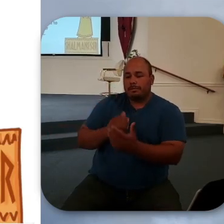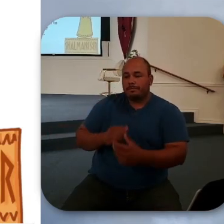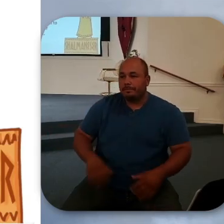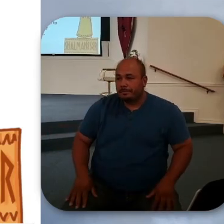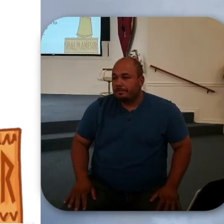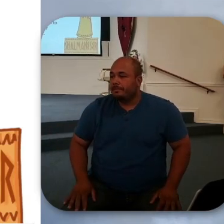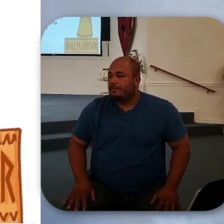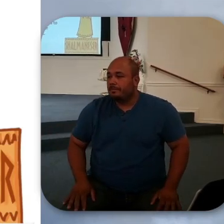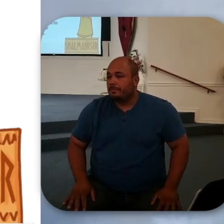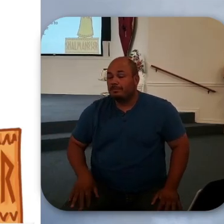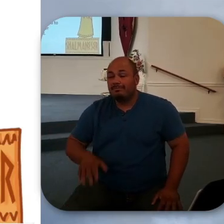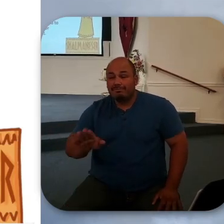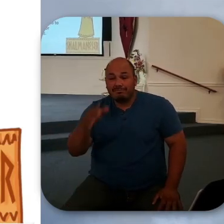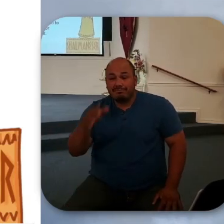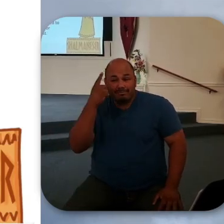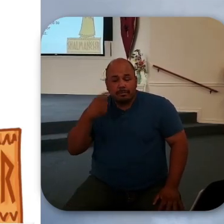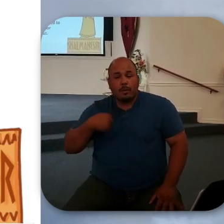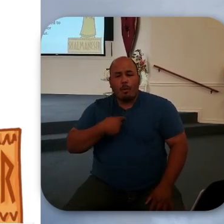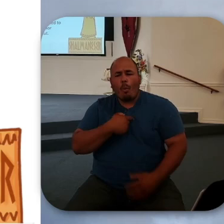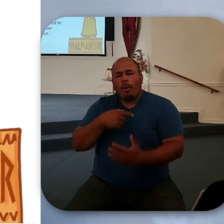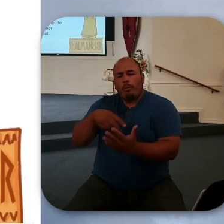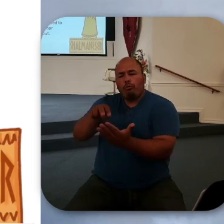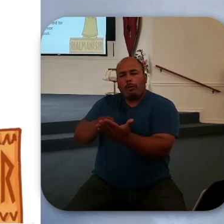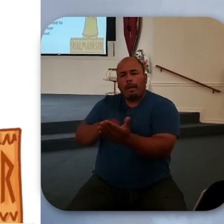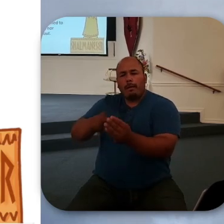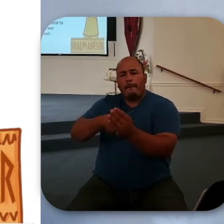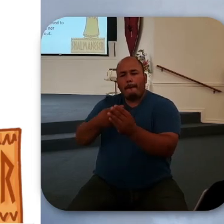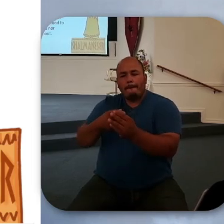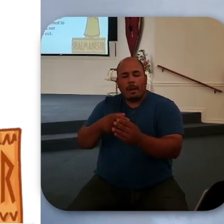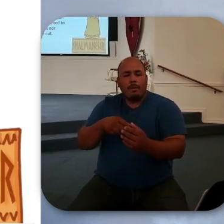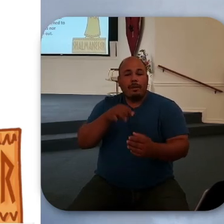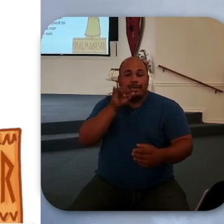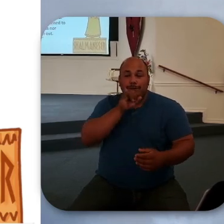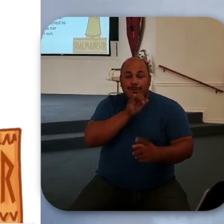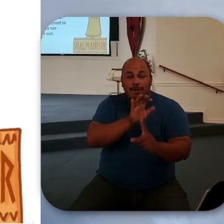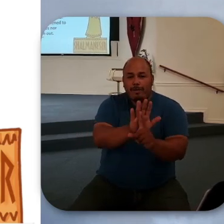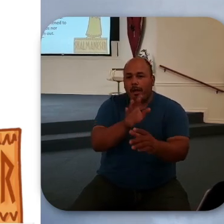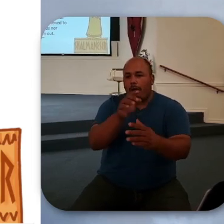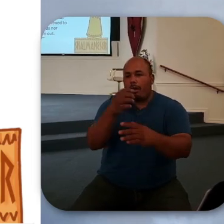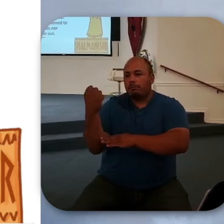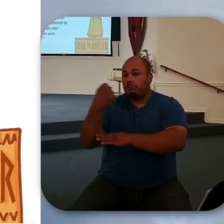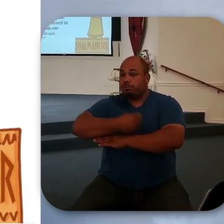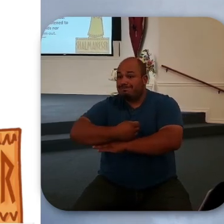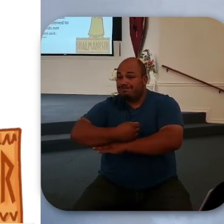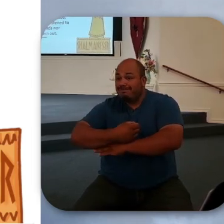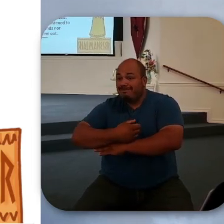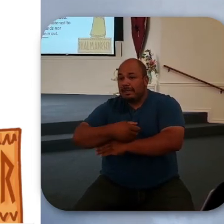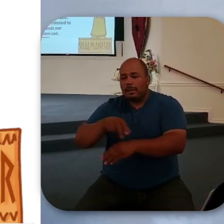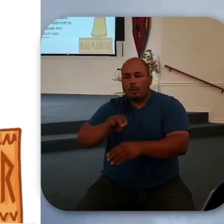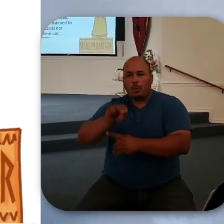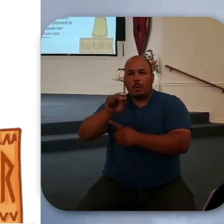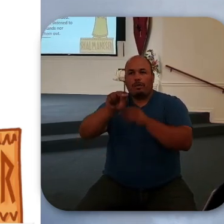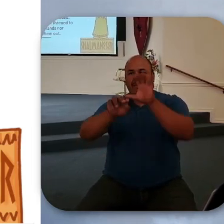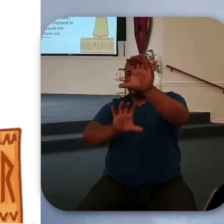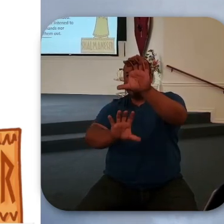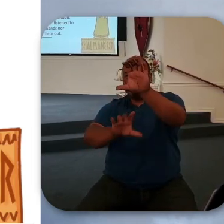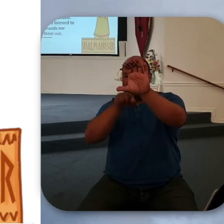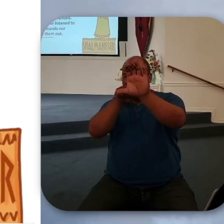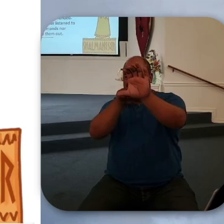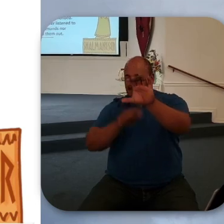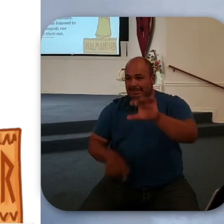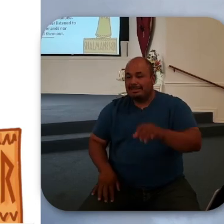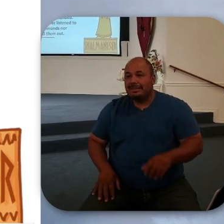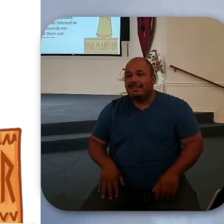these events last week, the tragic fall of Israel in the north, because, as the writer reminds us here, they had not obeyed